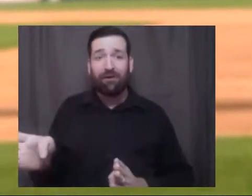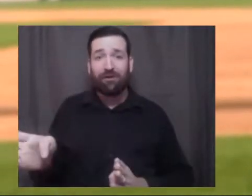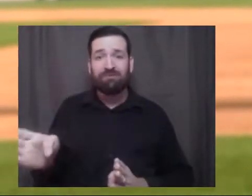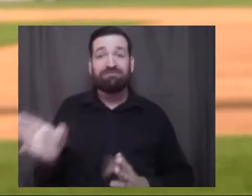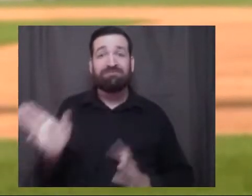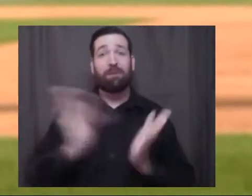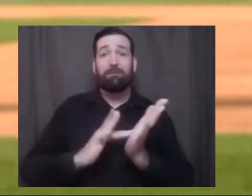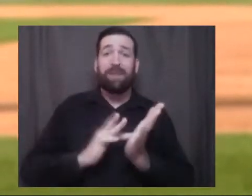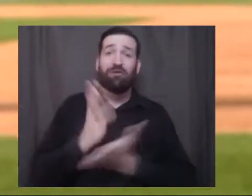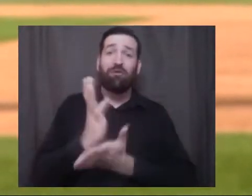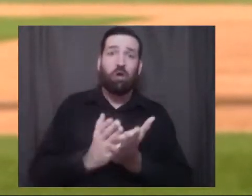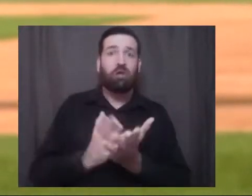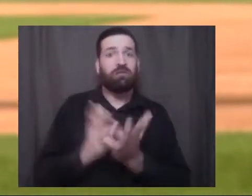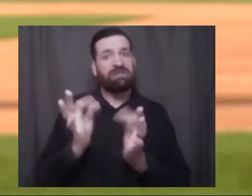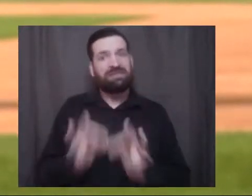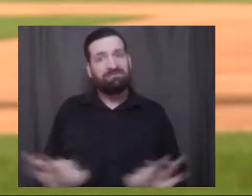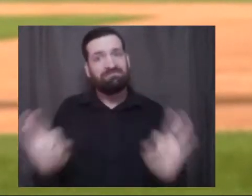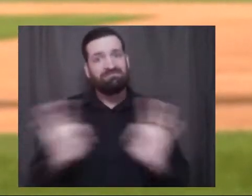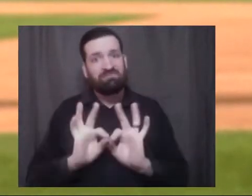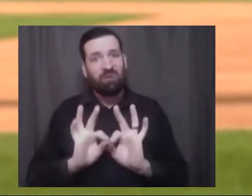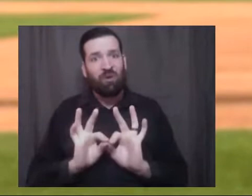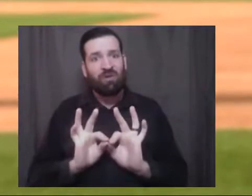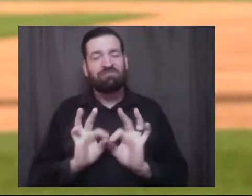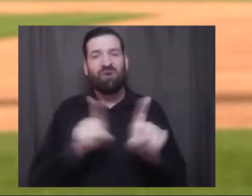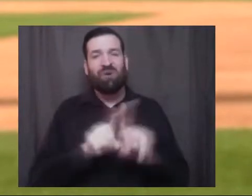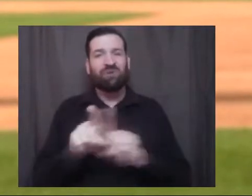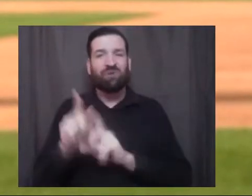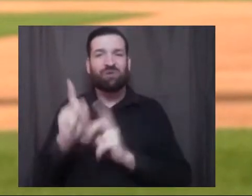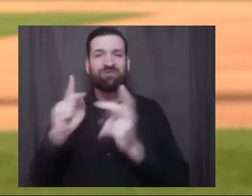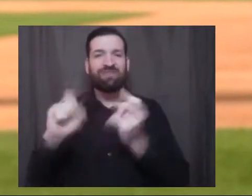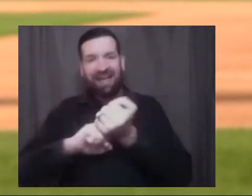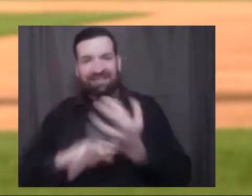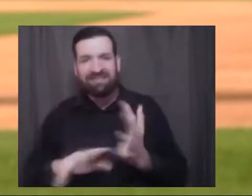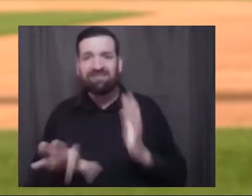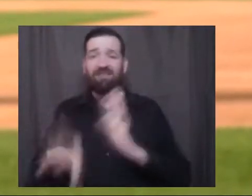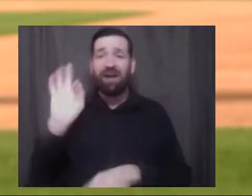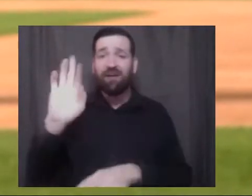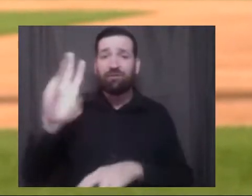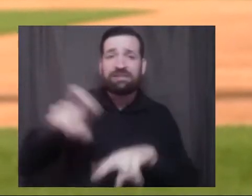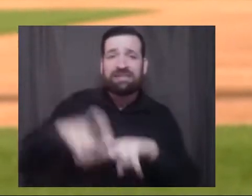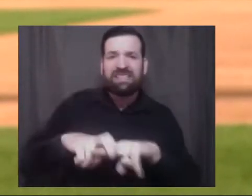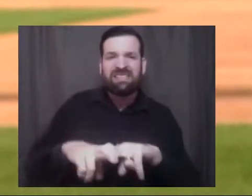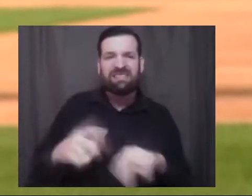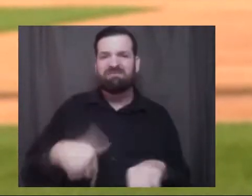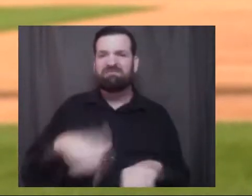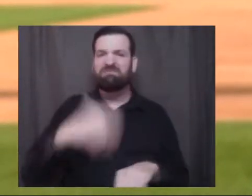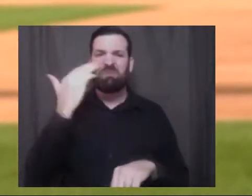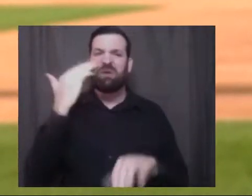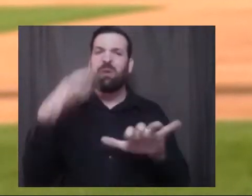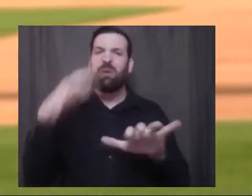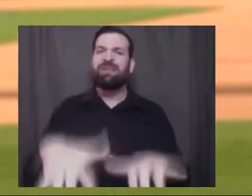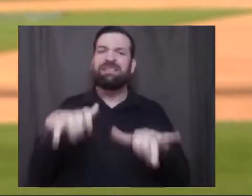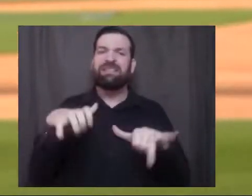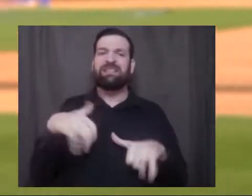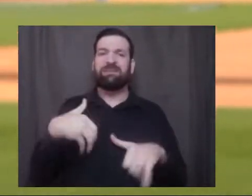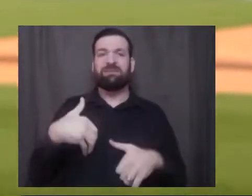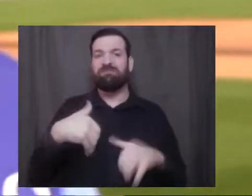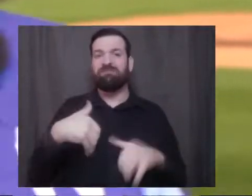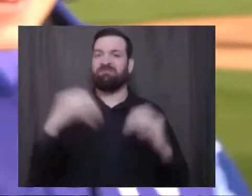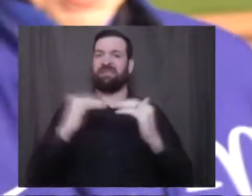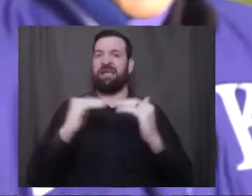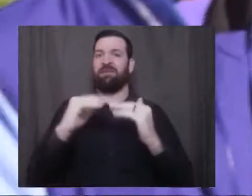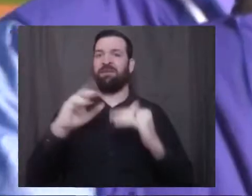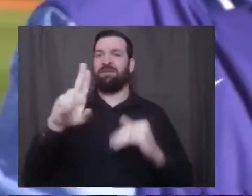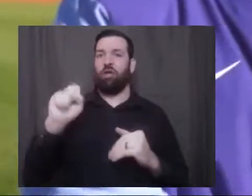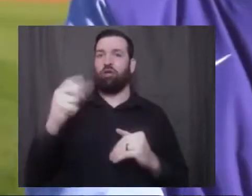also take the guest experience part seriously. We help with finding your seats or whatever. We know the stadium as well as the ushers, or if not better. You do. All right. So you're on hand to